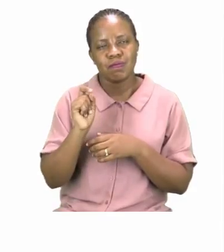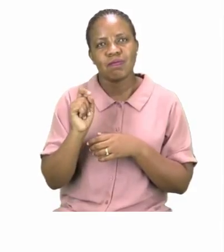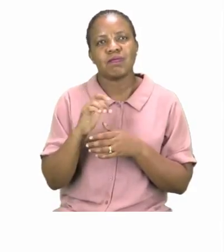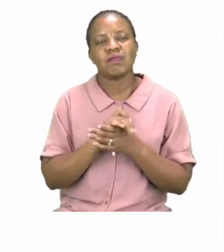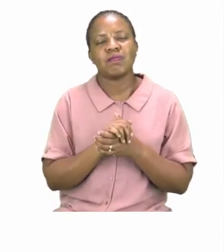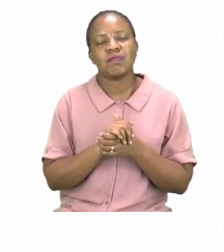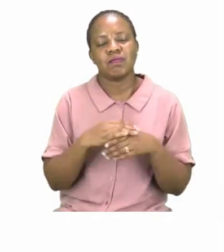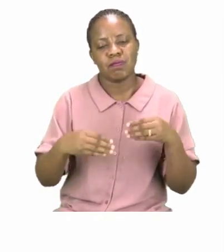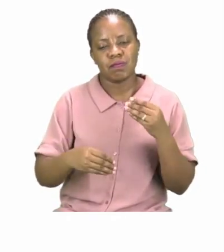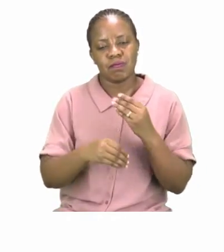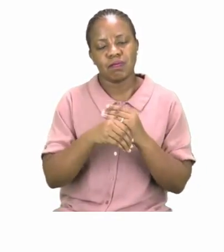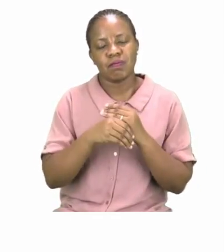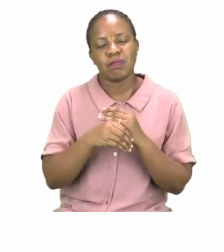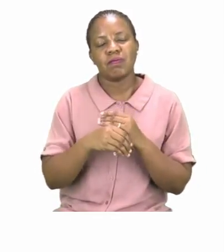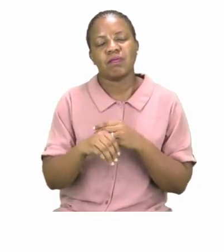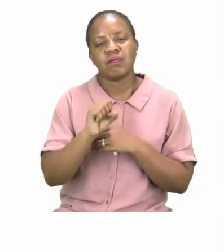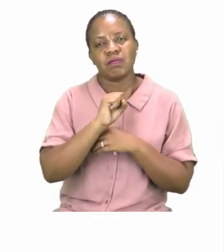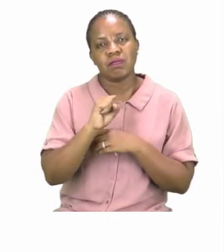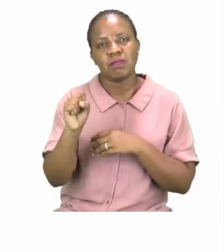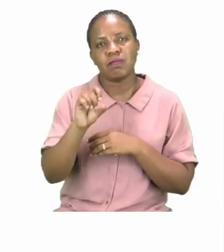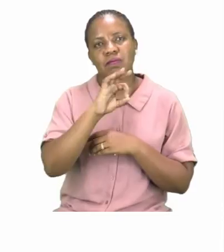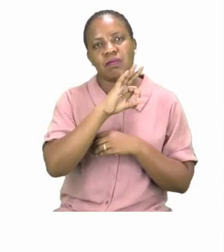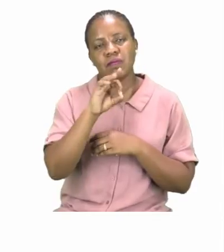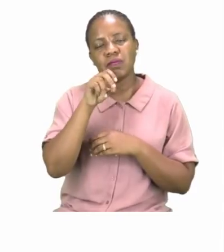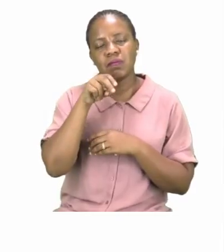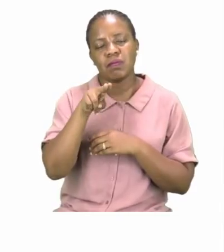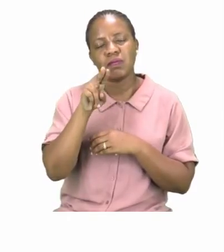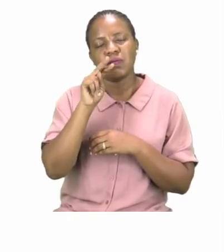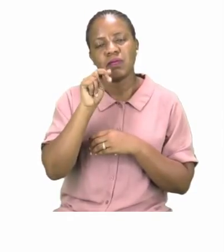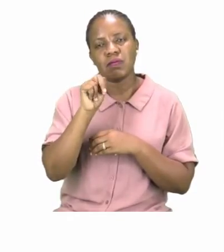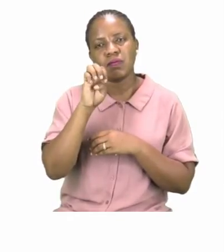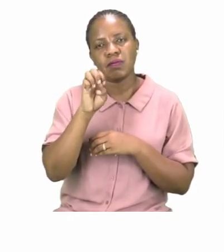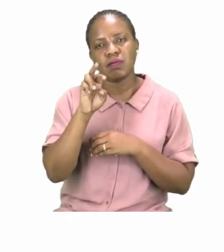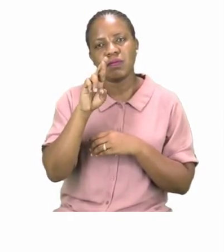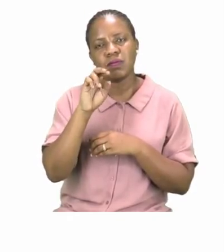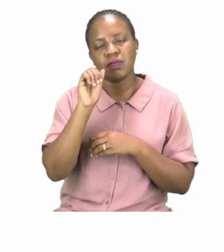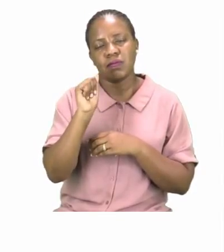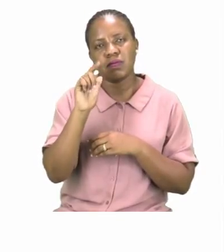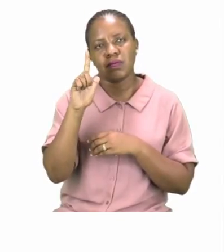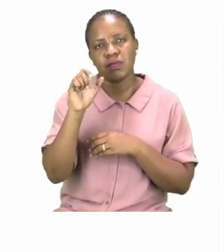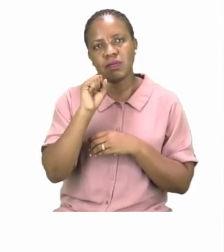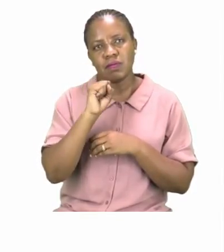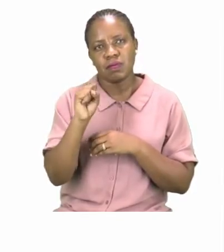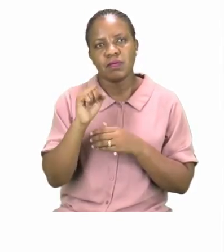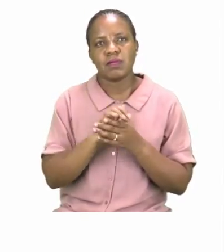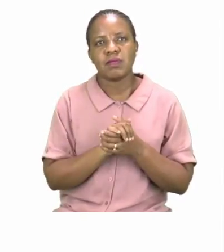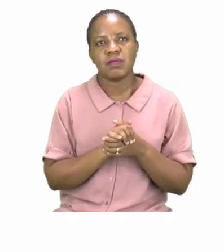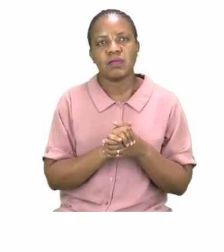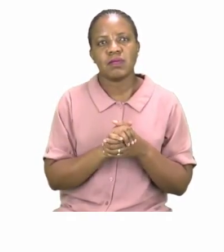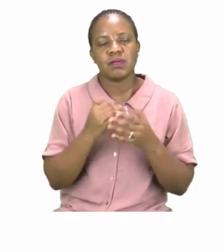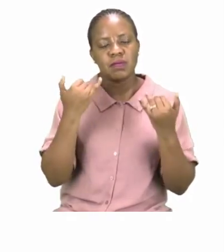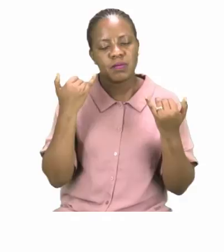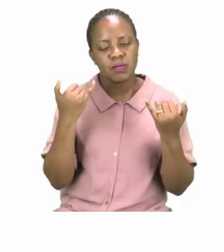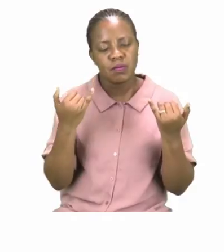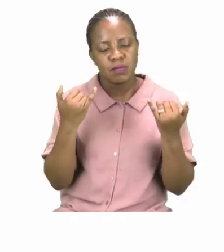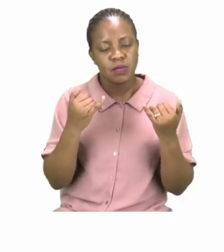Now it's very simple, boys and girls. All we are doing is taking our word from the picture and adding an